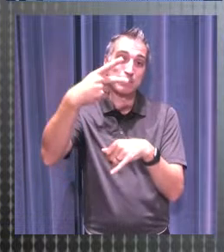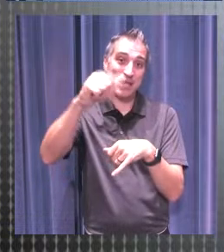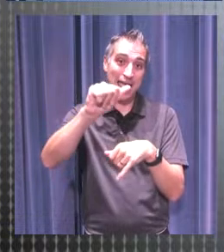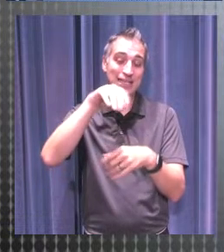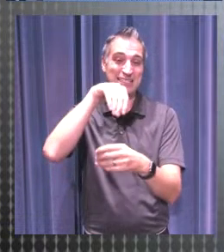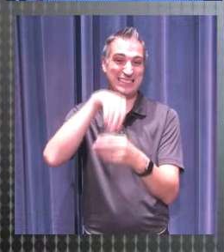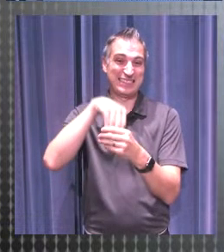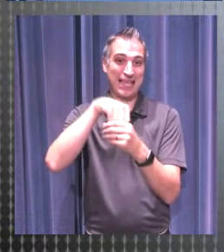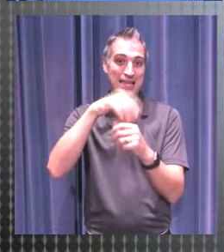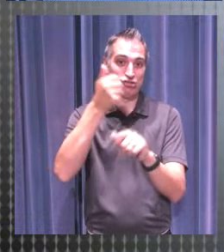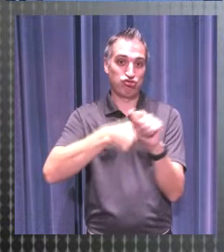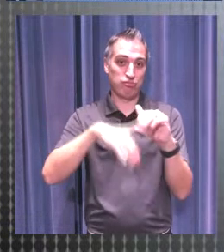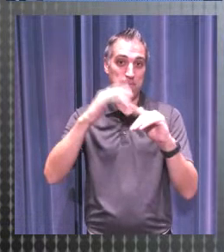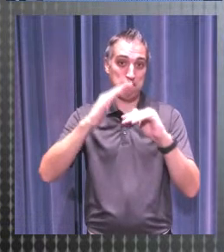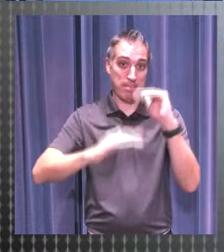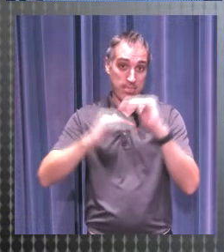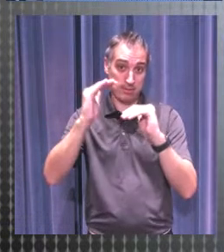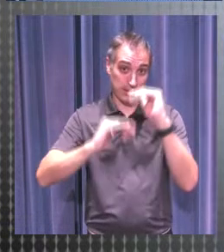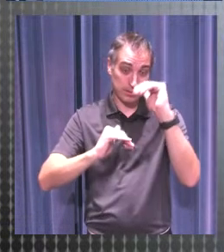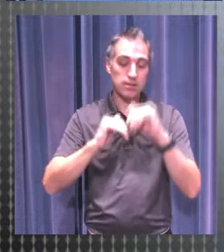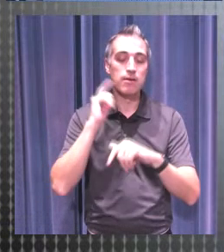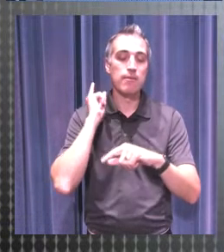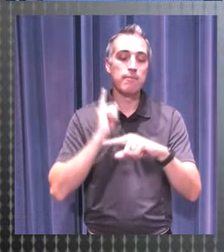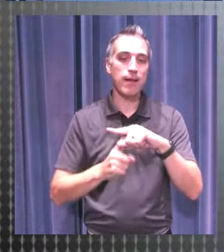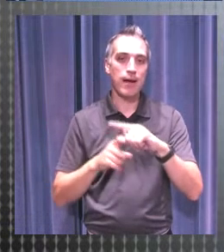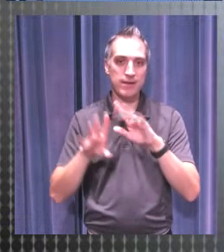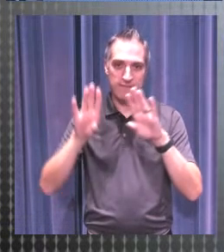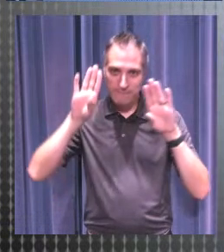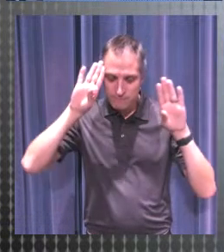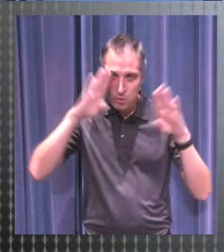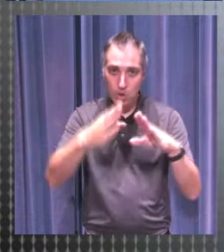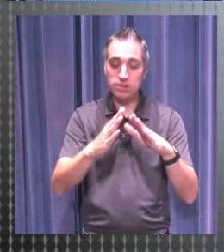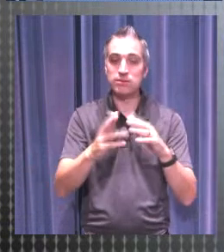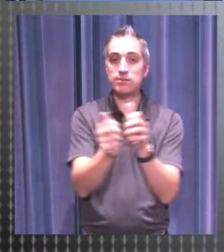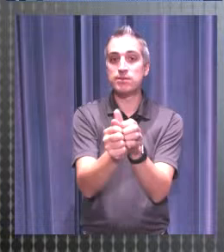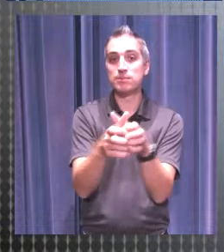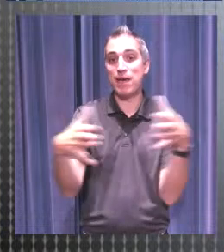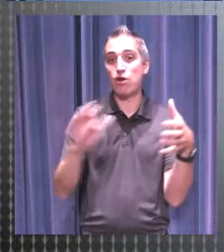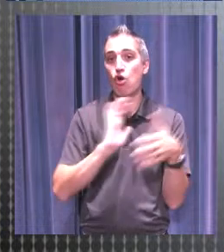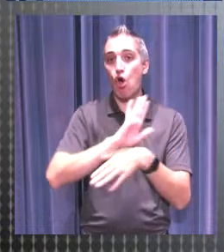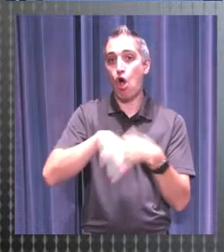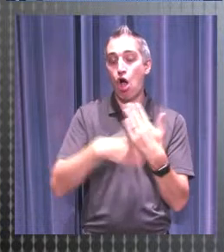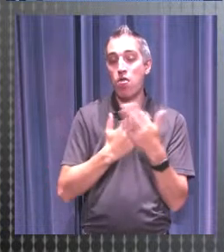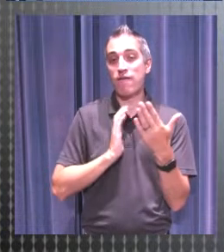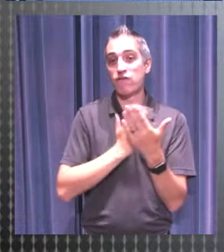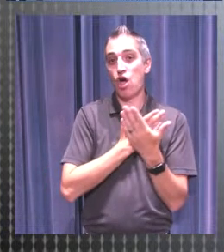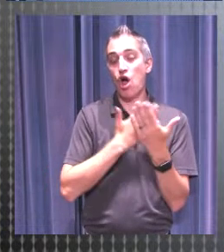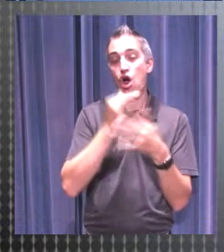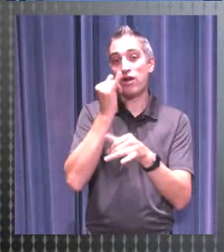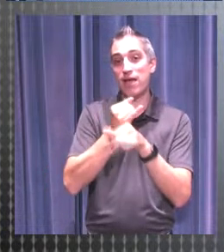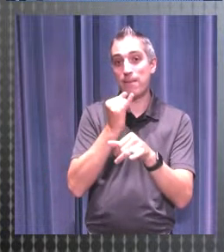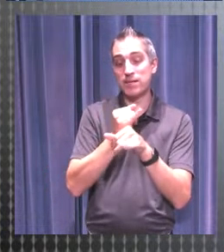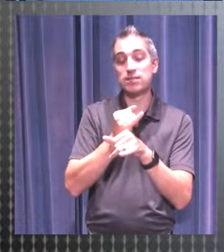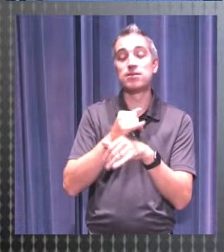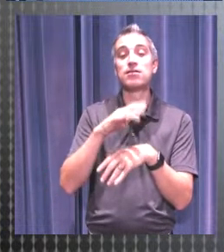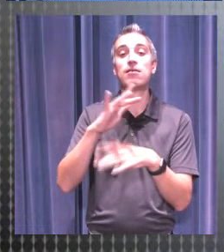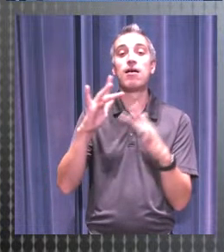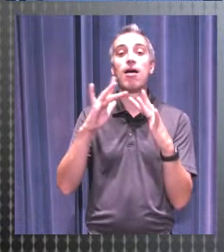of the buildings. We also have a heavy focus on expanding all of our campuses' electronic access